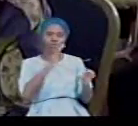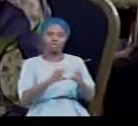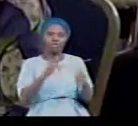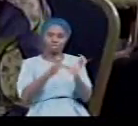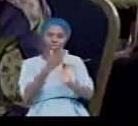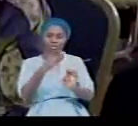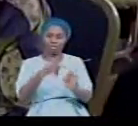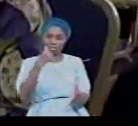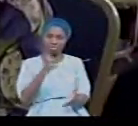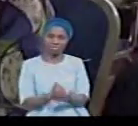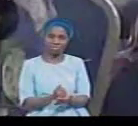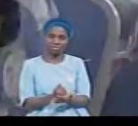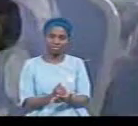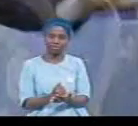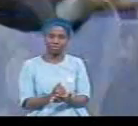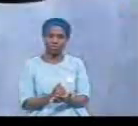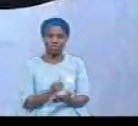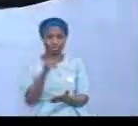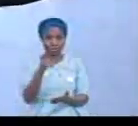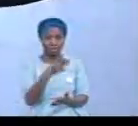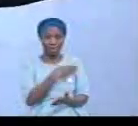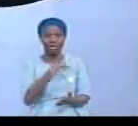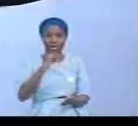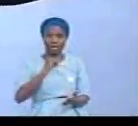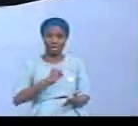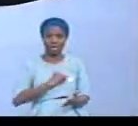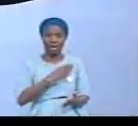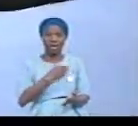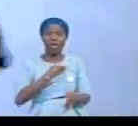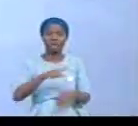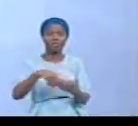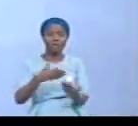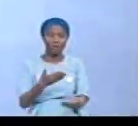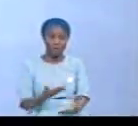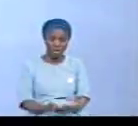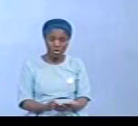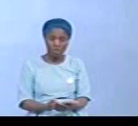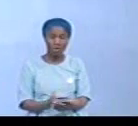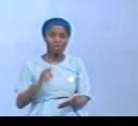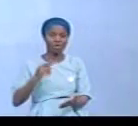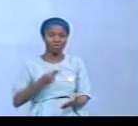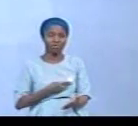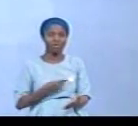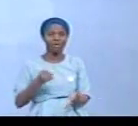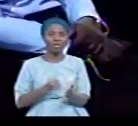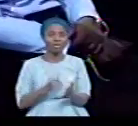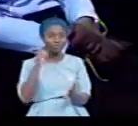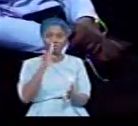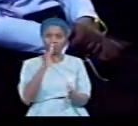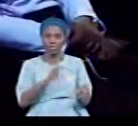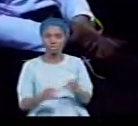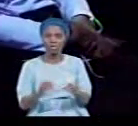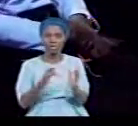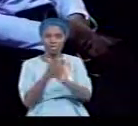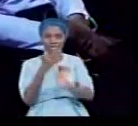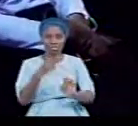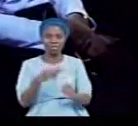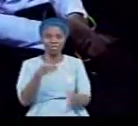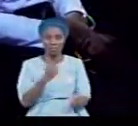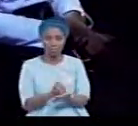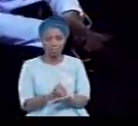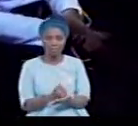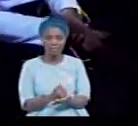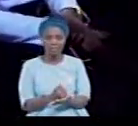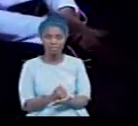With you and I and the rest of us, it will be done in Jesus' name.